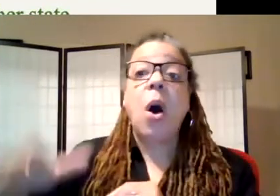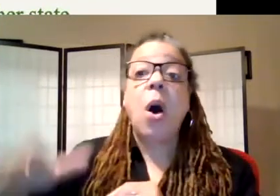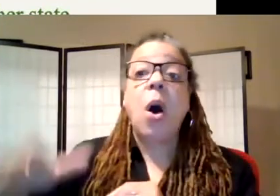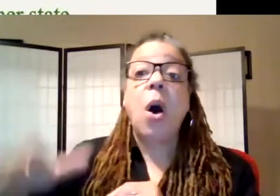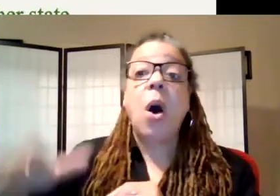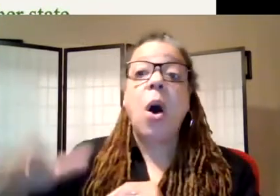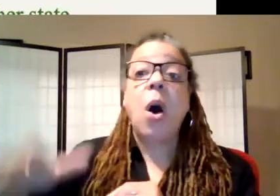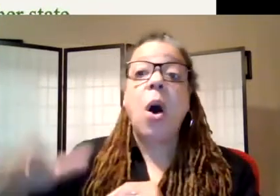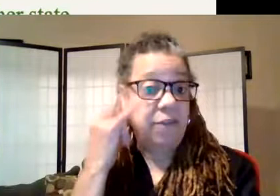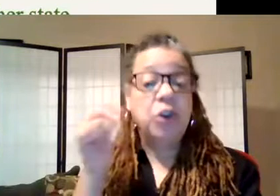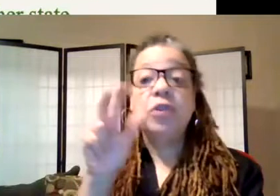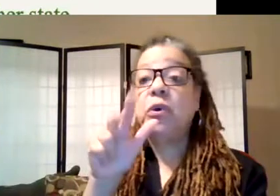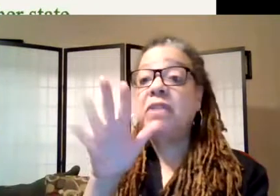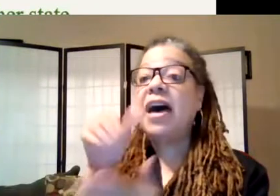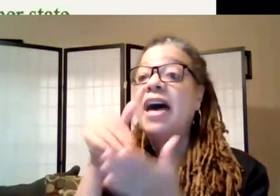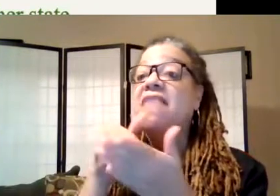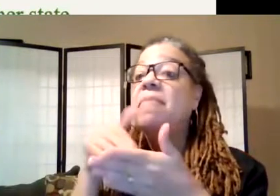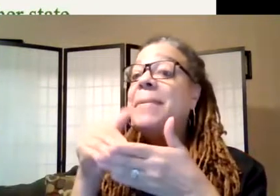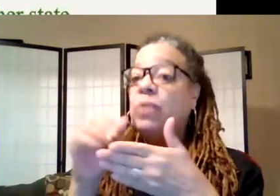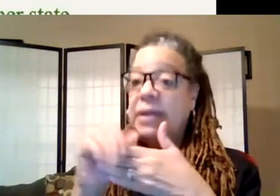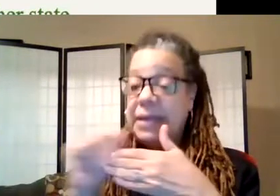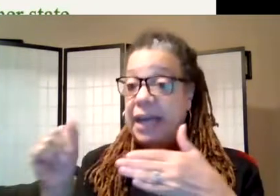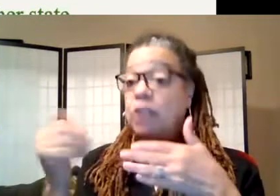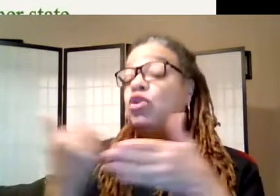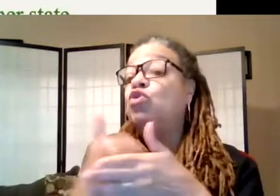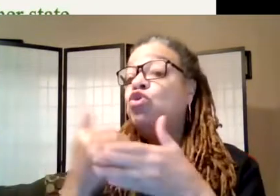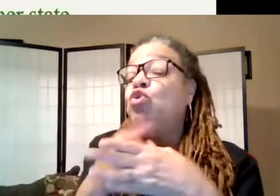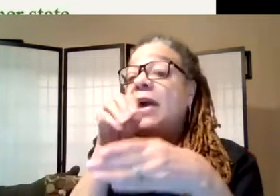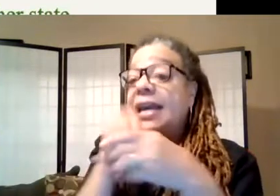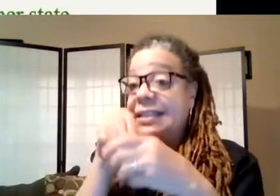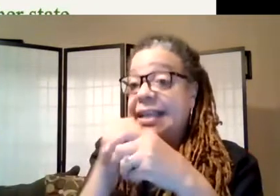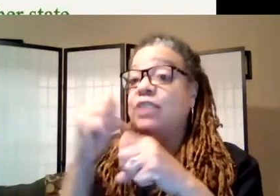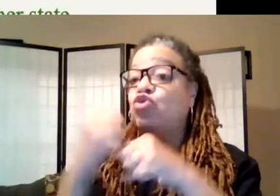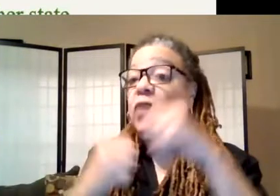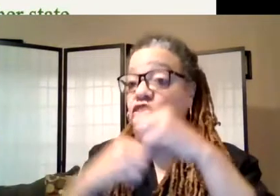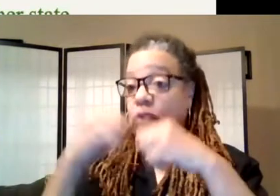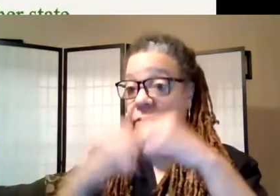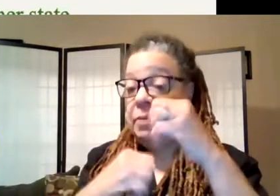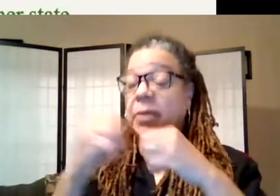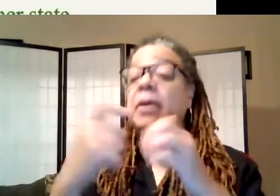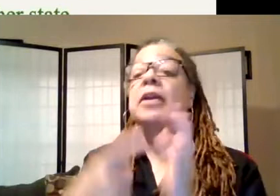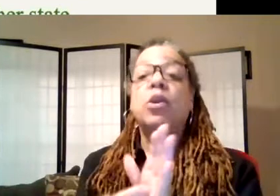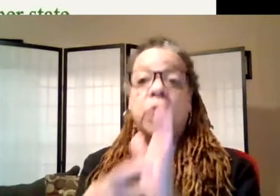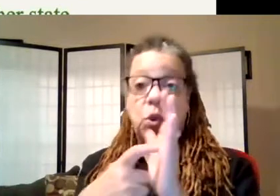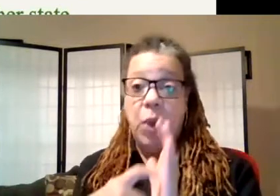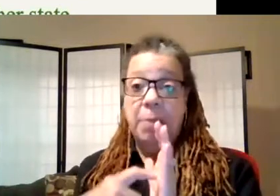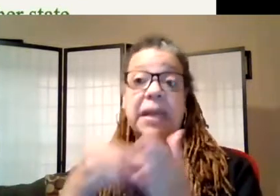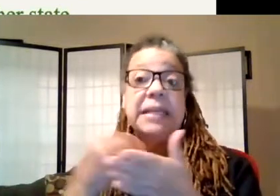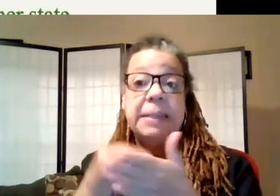billion in new charging infrastructure. That's a part of the requirement is that as those monies are going